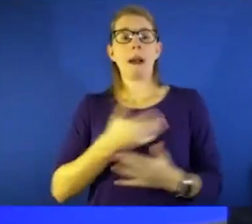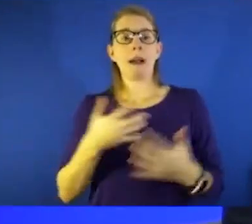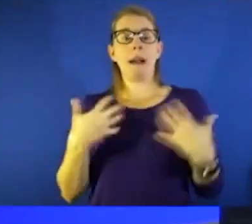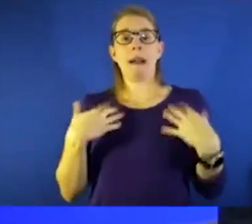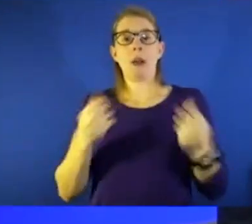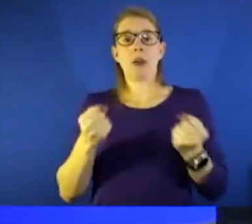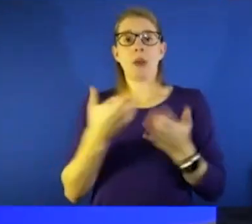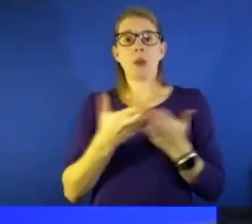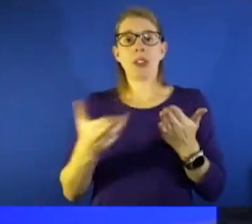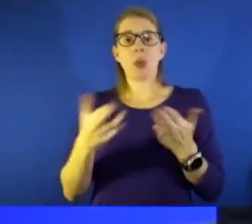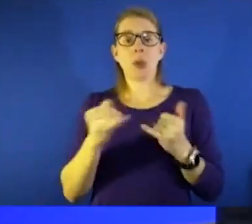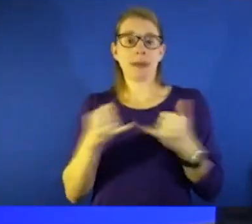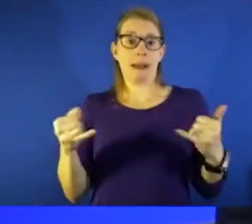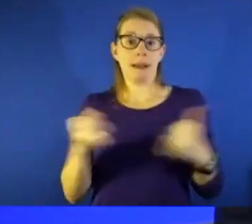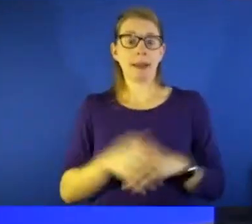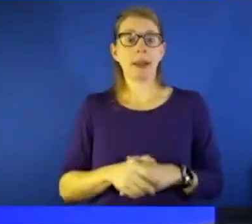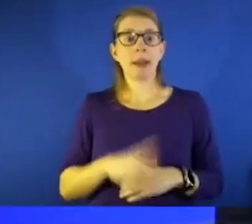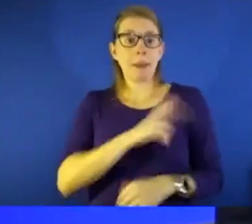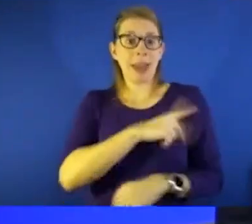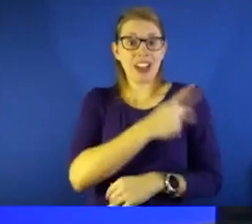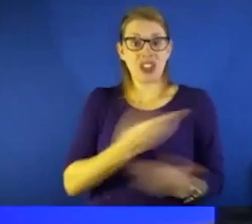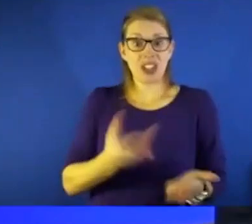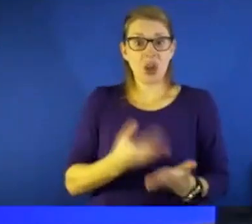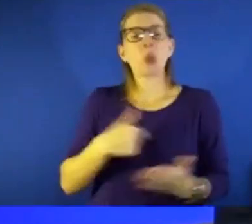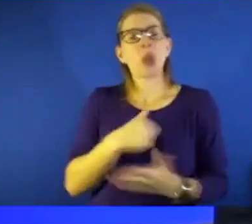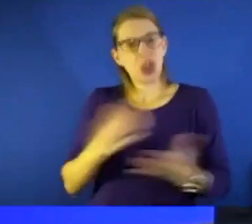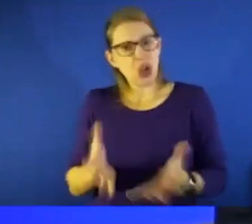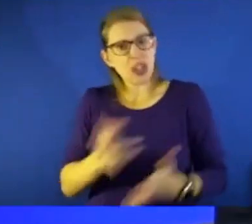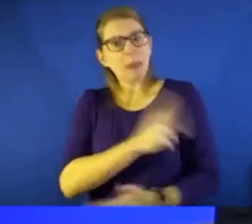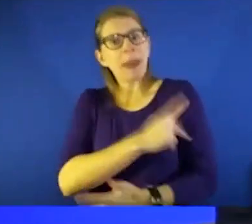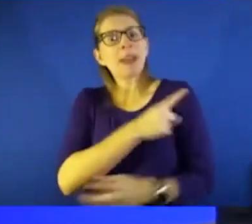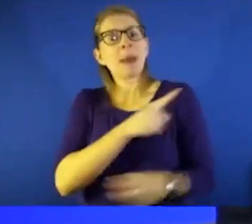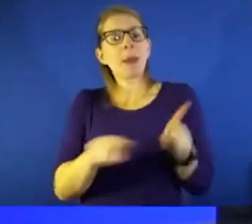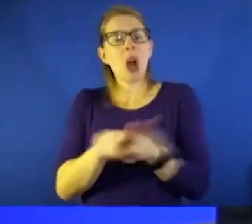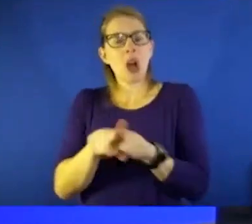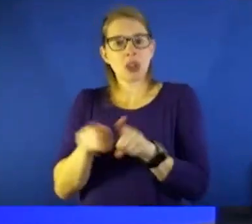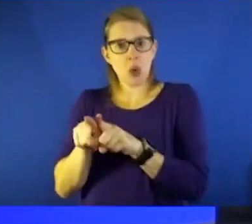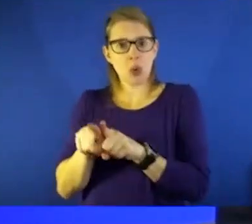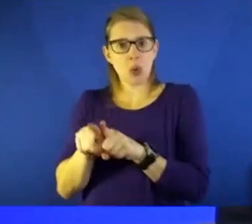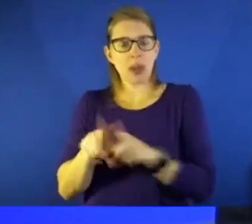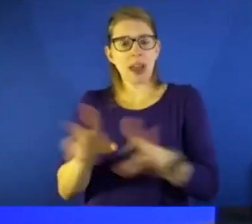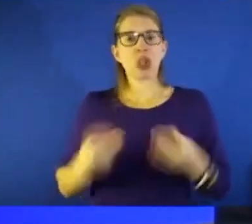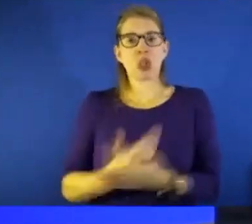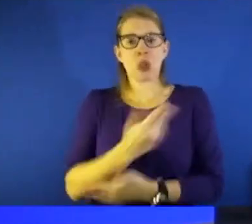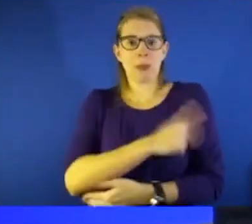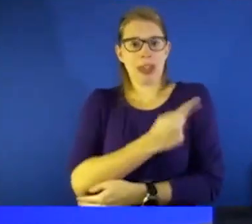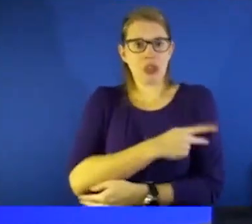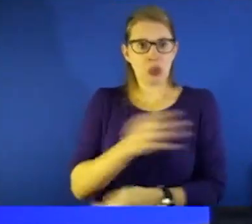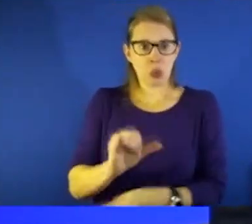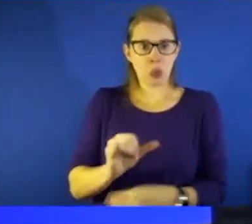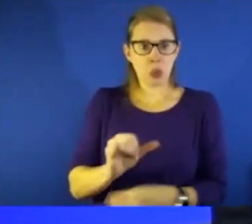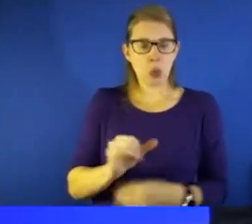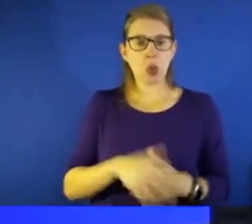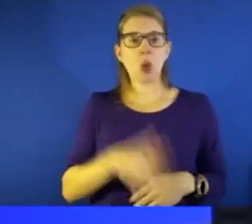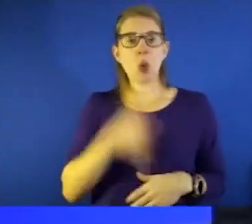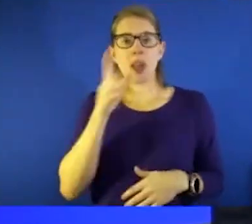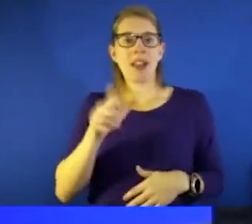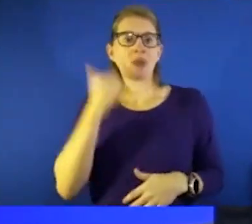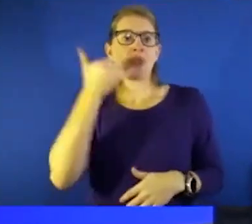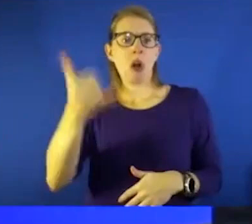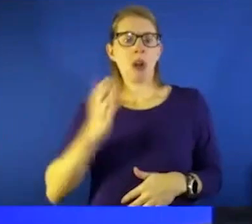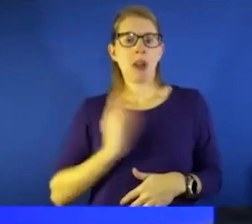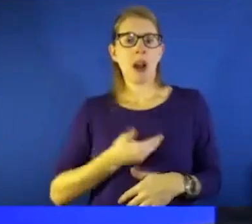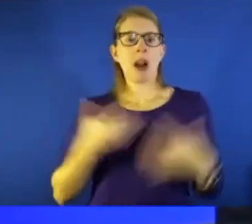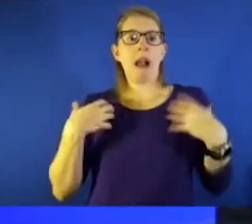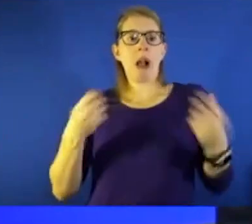here? So we are encouraging patients, but we're also accepting new patients as well. They will have to call our health resource line and get a